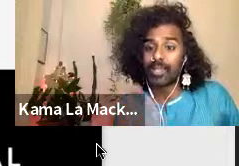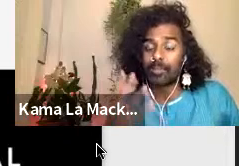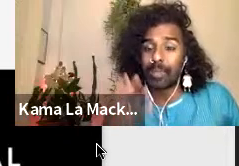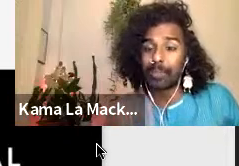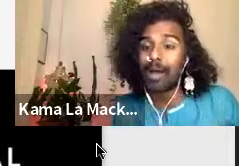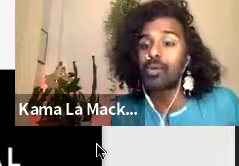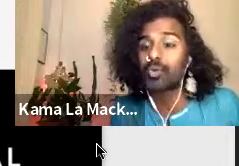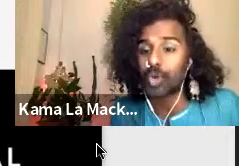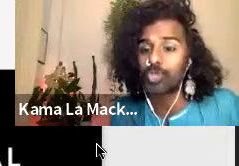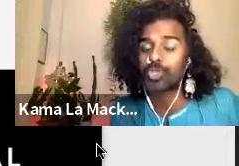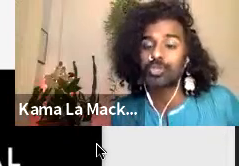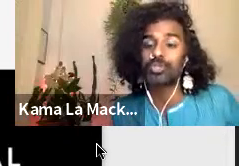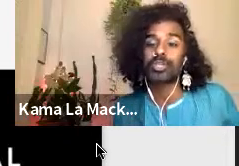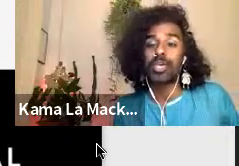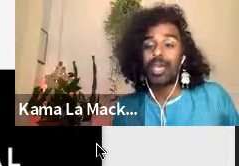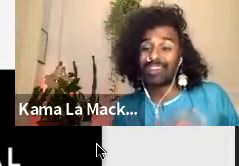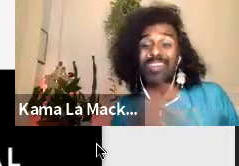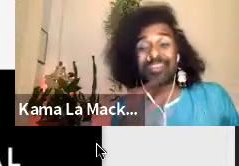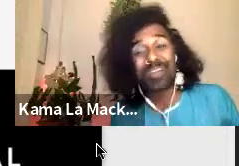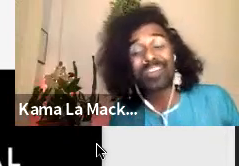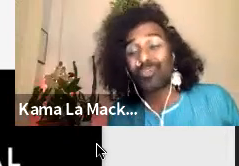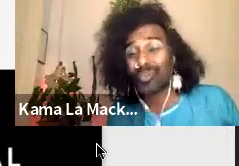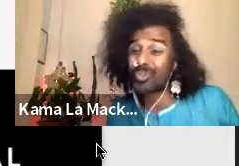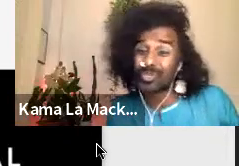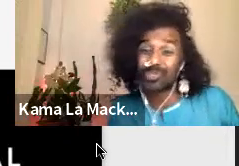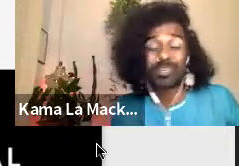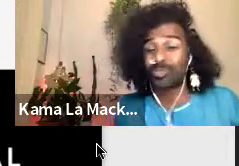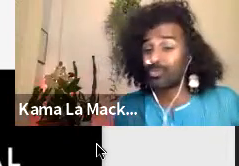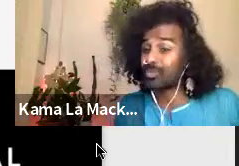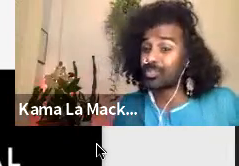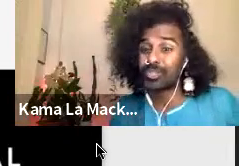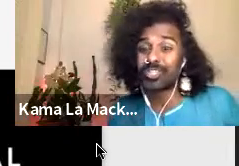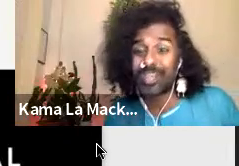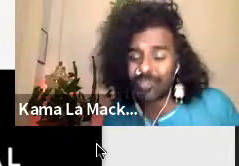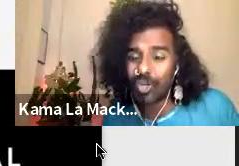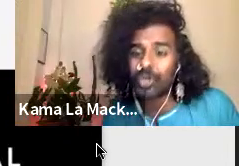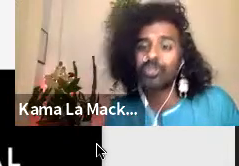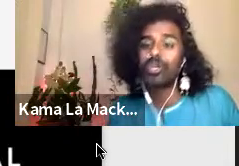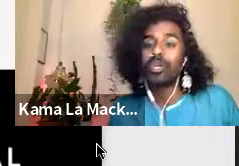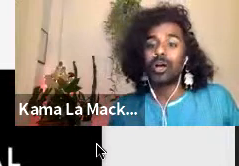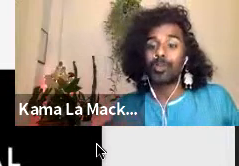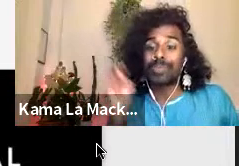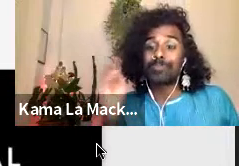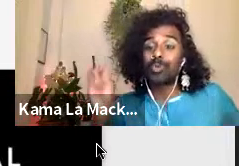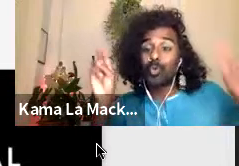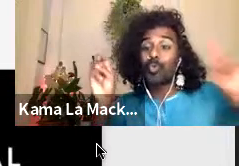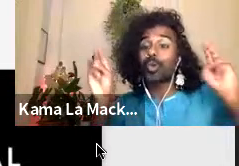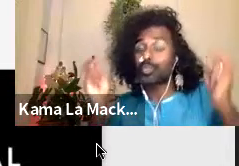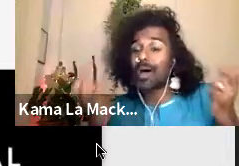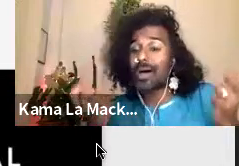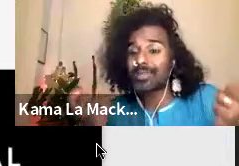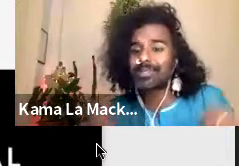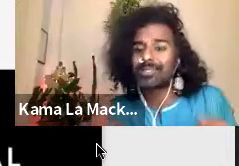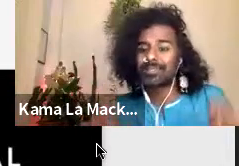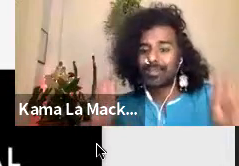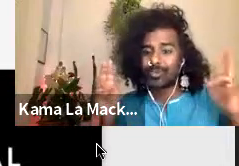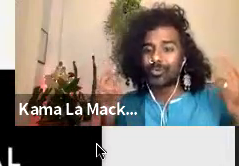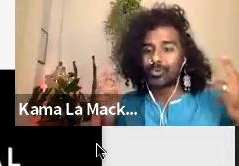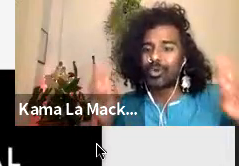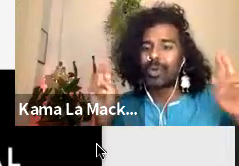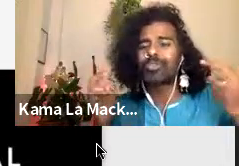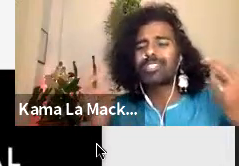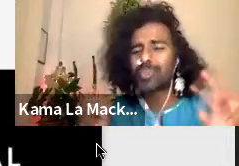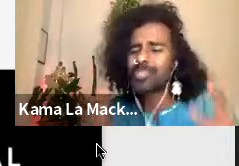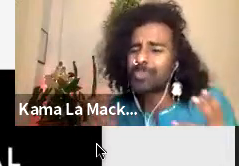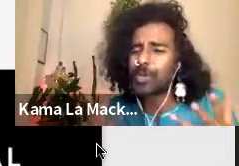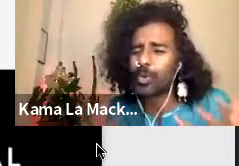that like in my own cultures, and I think in many other cultures, based on the research that I've done, people who were trans,